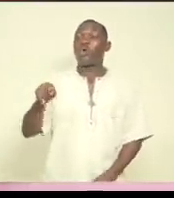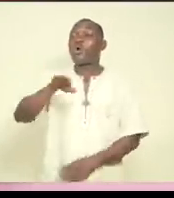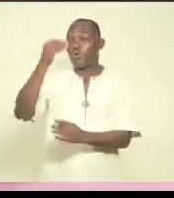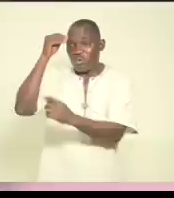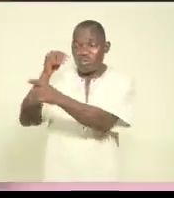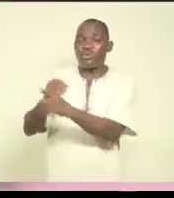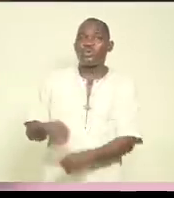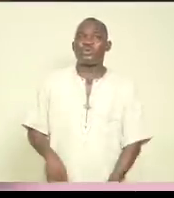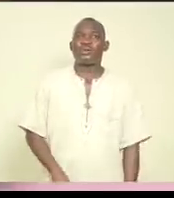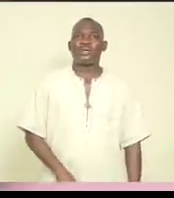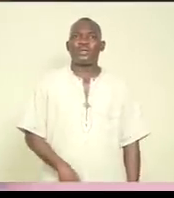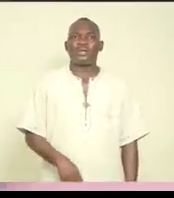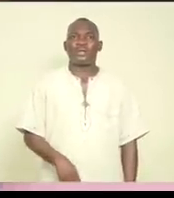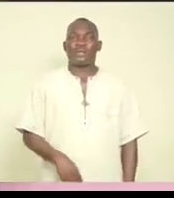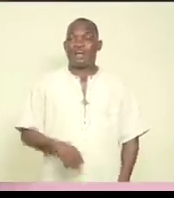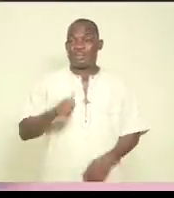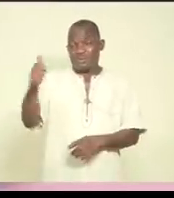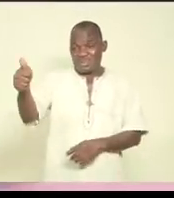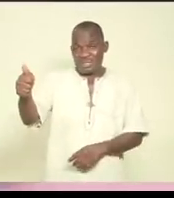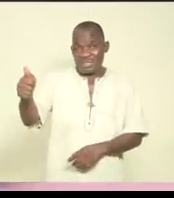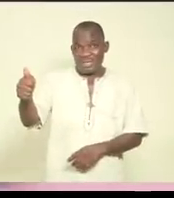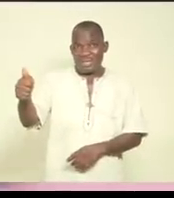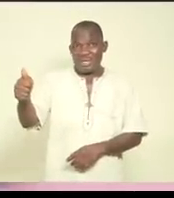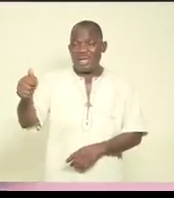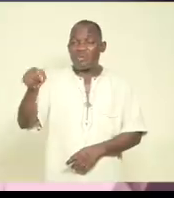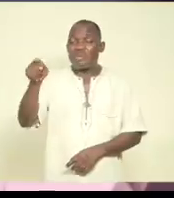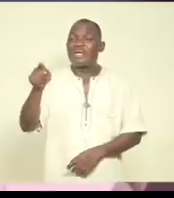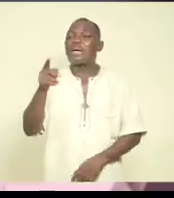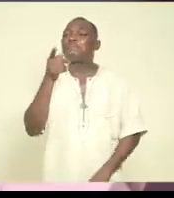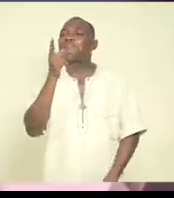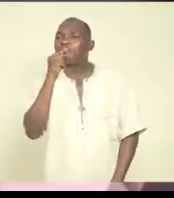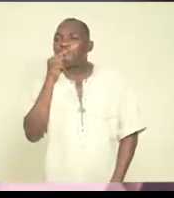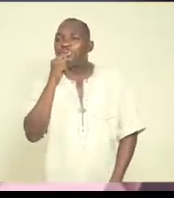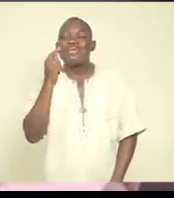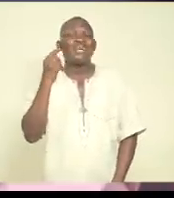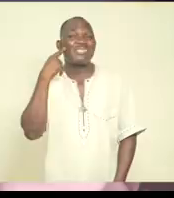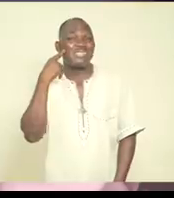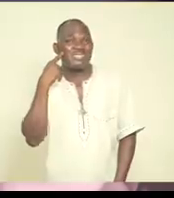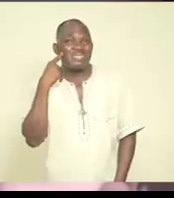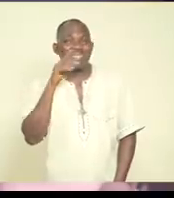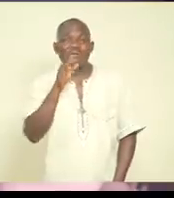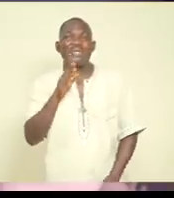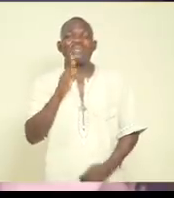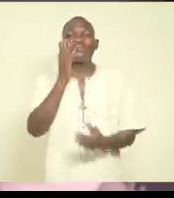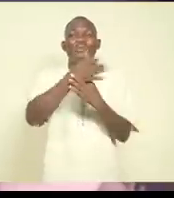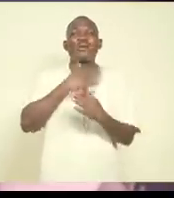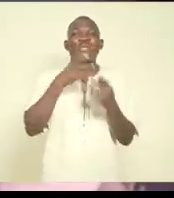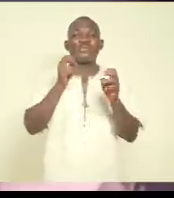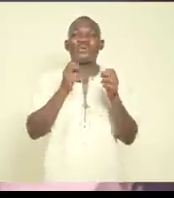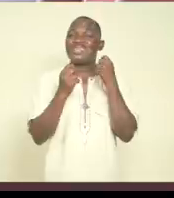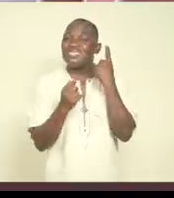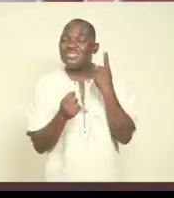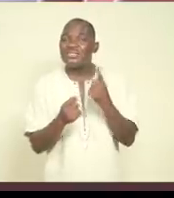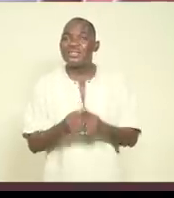But you know you like to stick this big nose of yours into what does not concern you. Eh? But you cannot try it in my house,